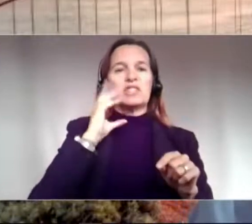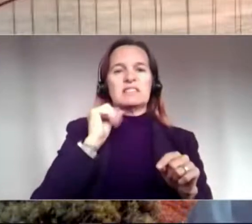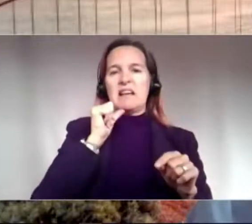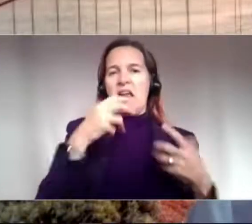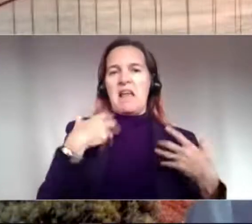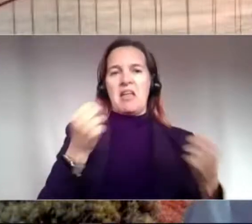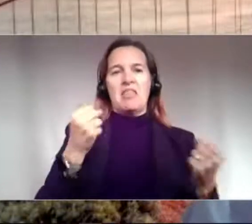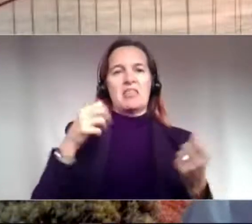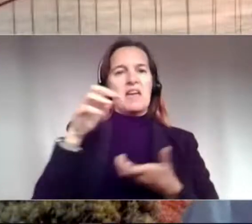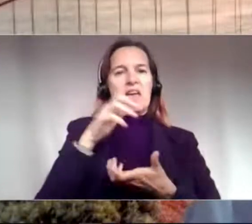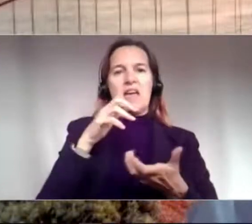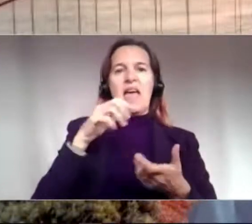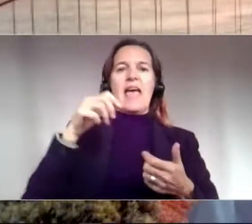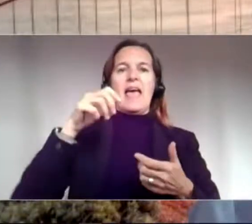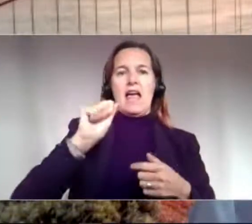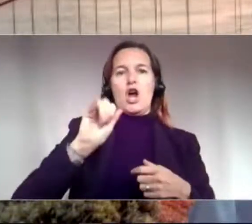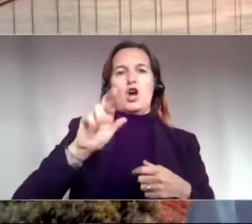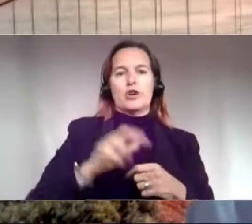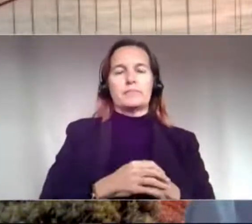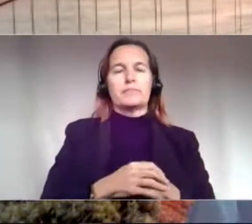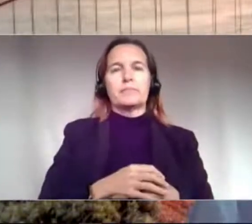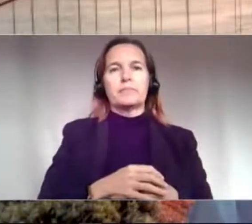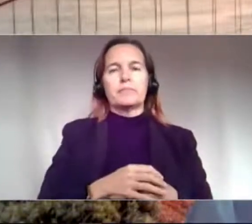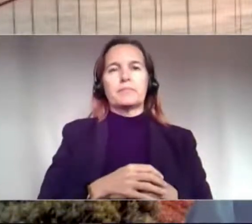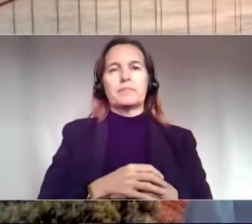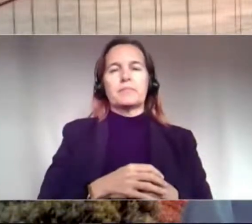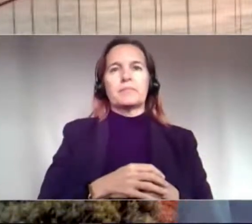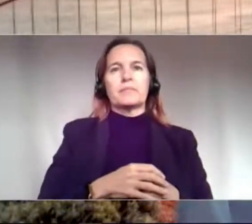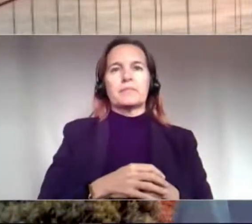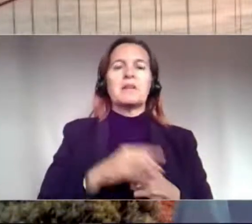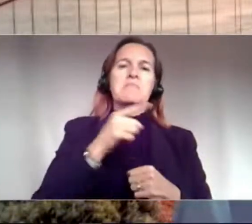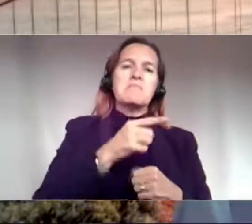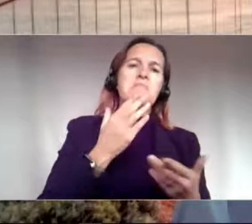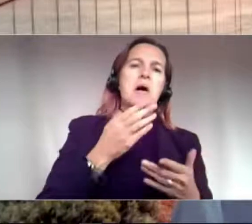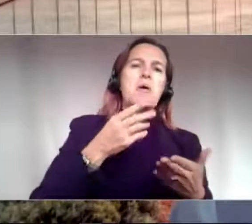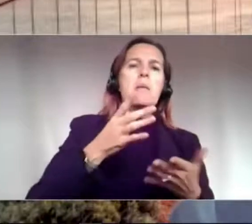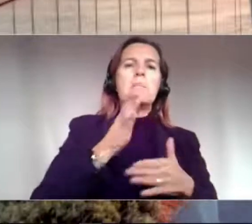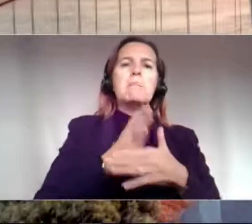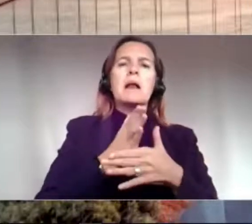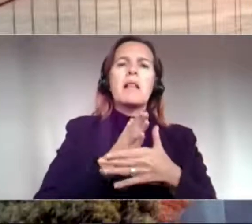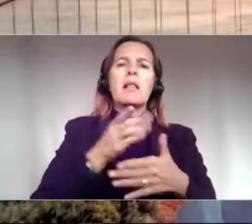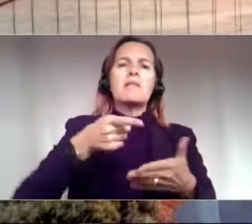conditions. Good air quality conditions may return to the coast the middle of next week.